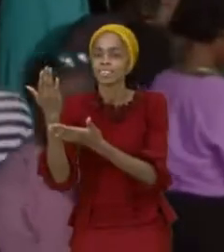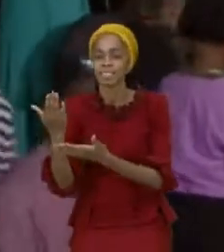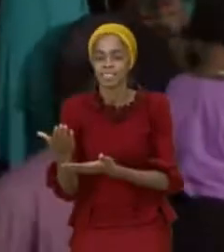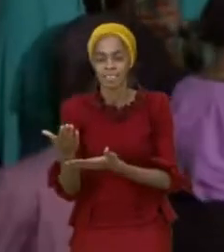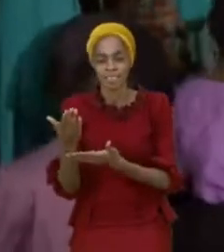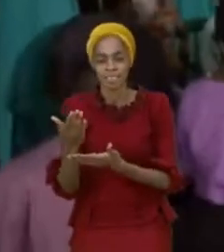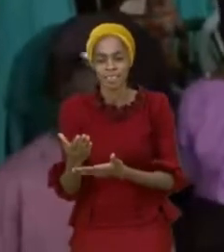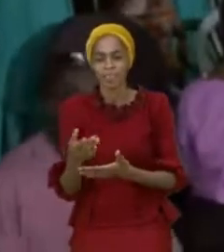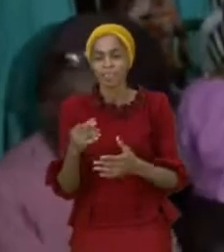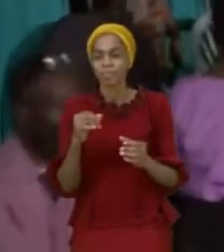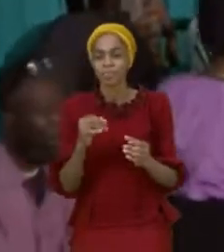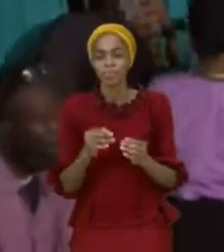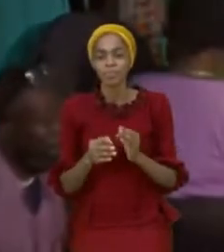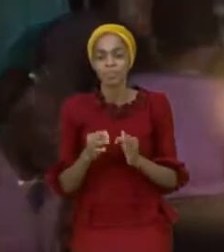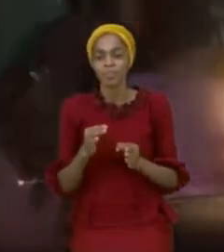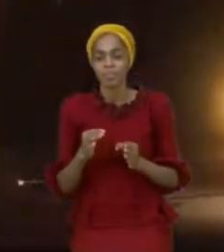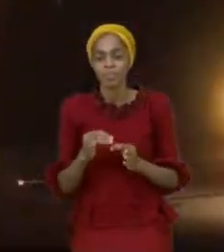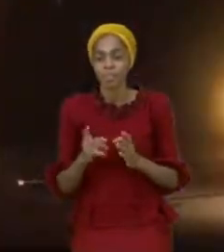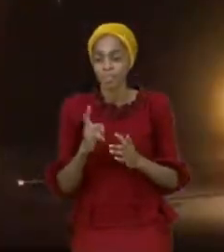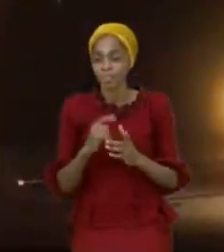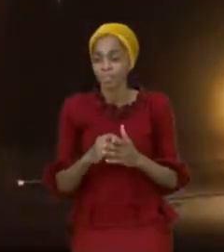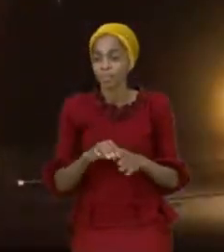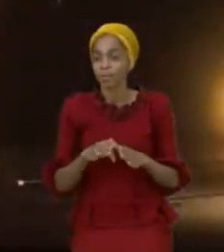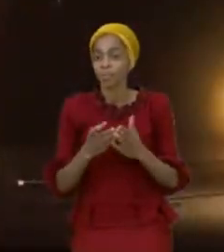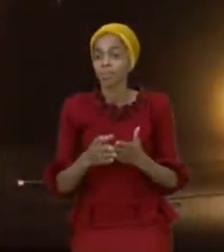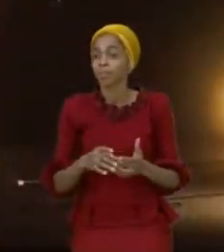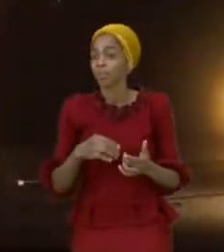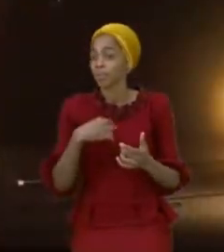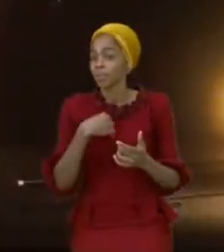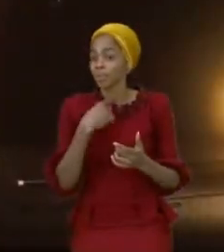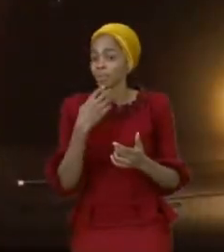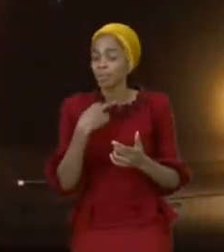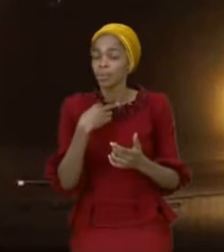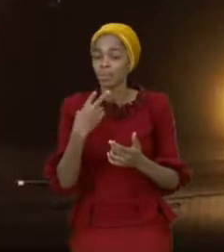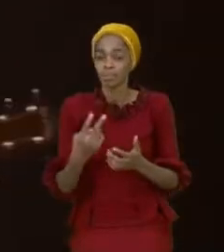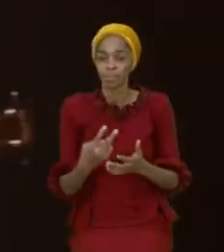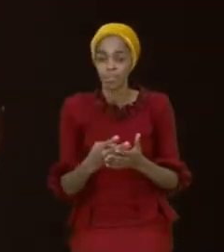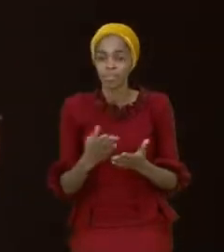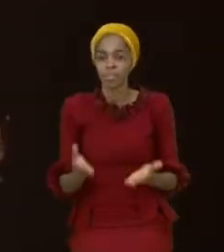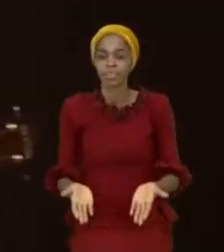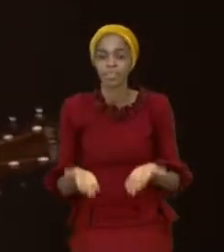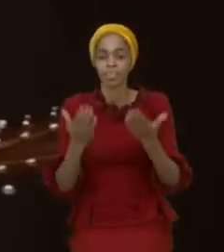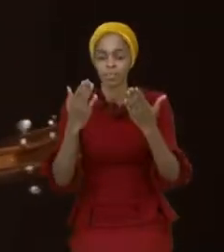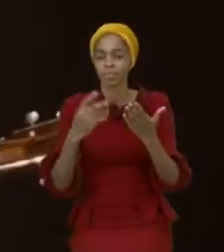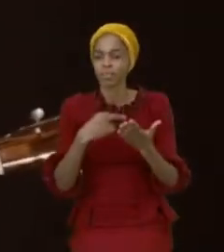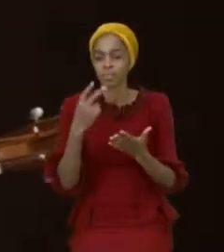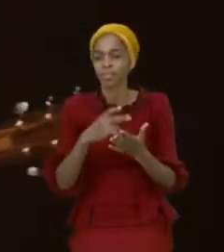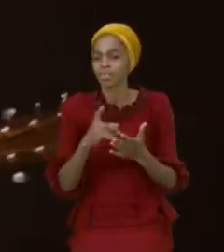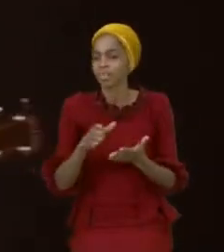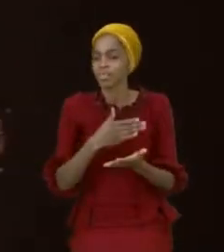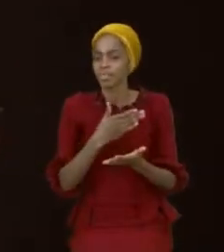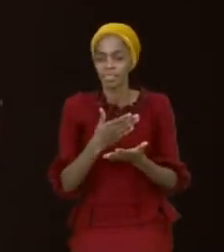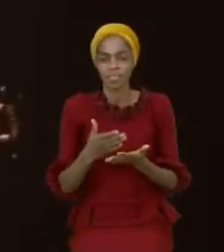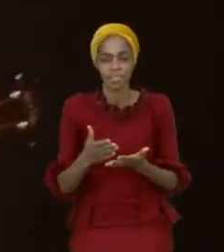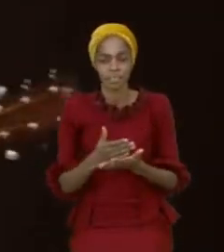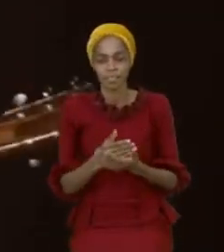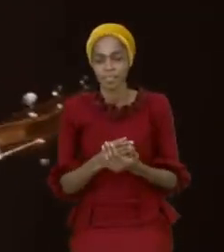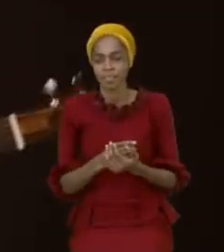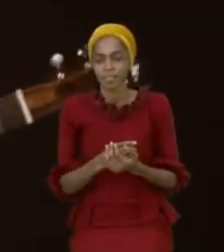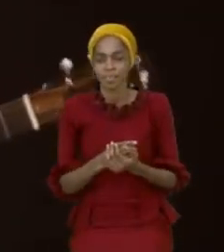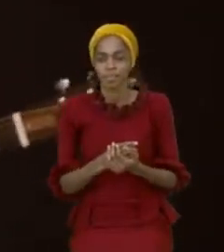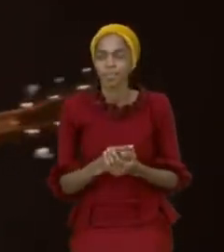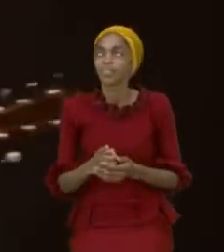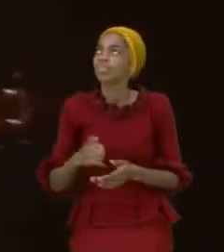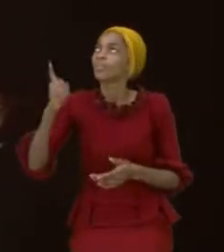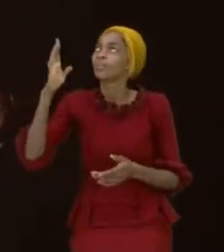to the Lord. Just open them up. Even lift them up in the air as a sign that, God, we just